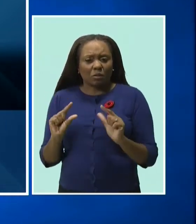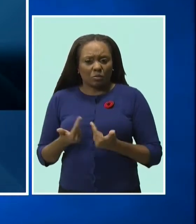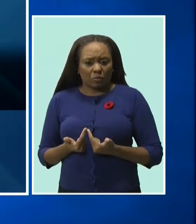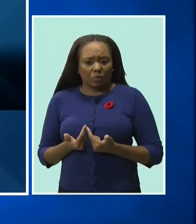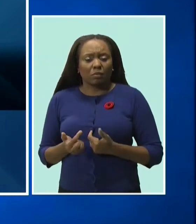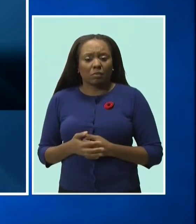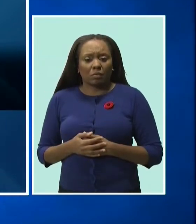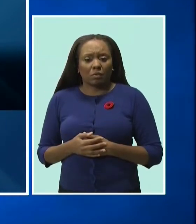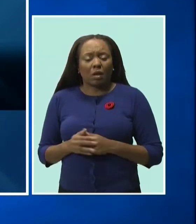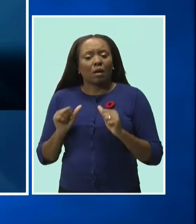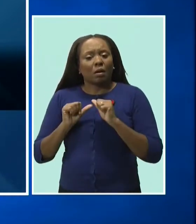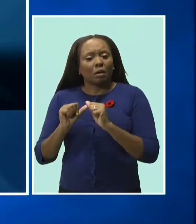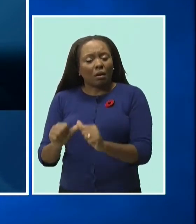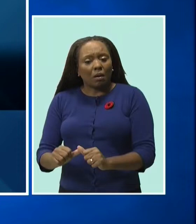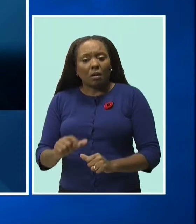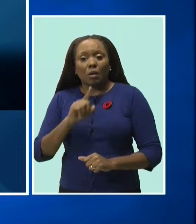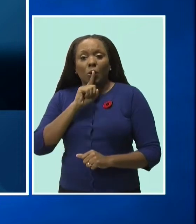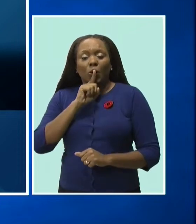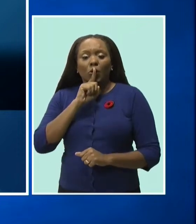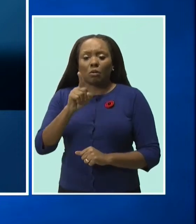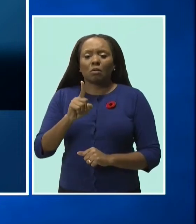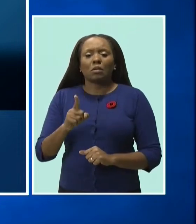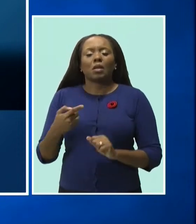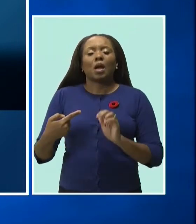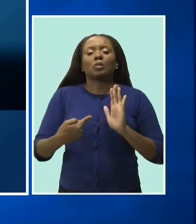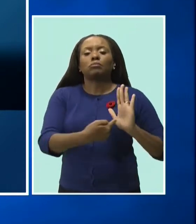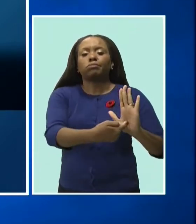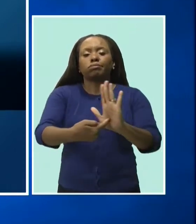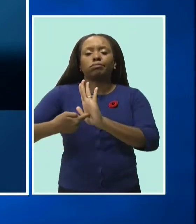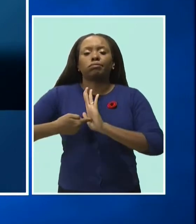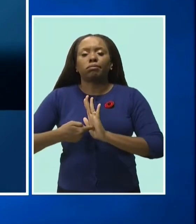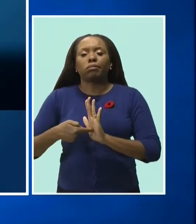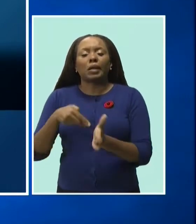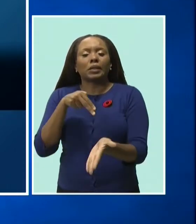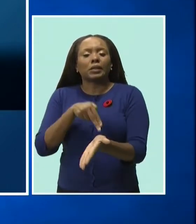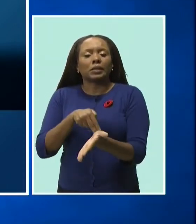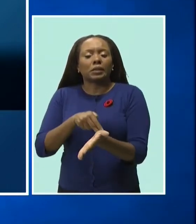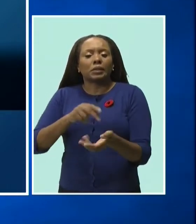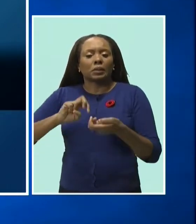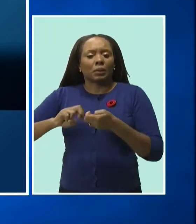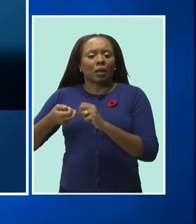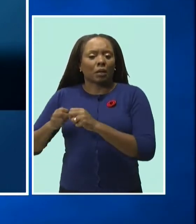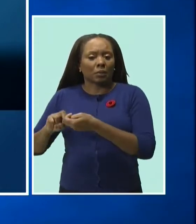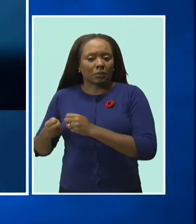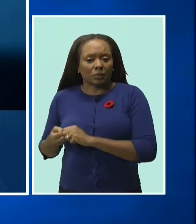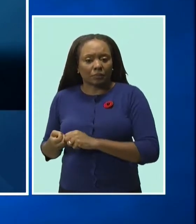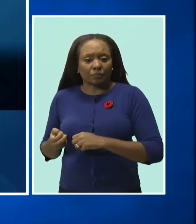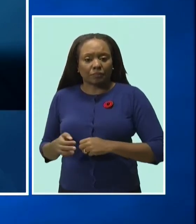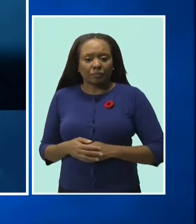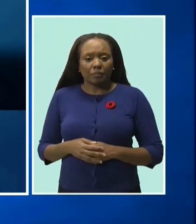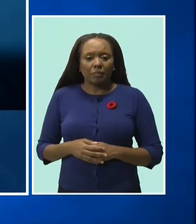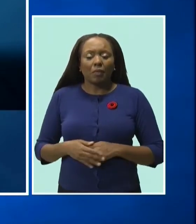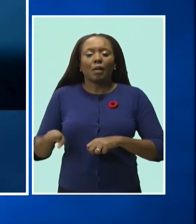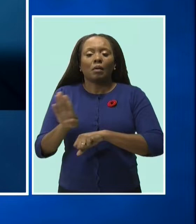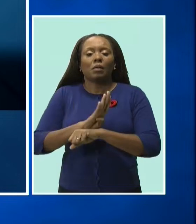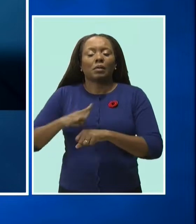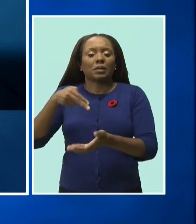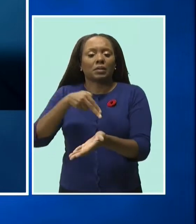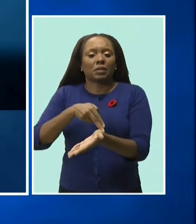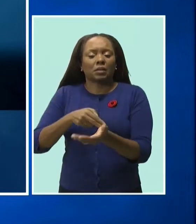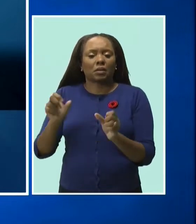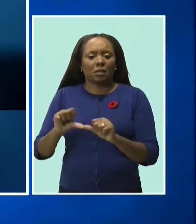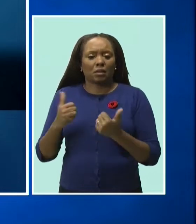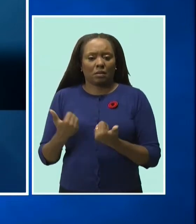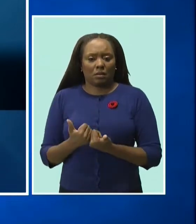system, continues to put the spotlight on nursing issues. The Barbados Nurses